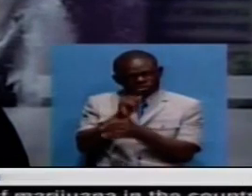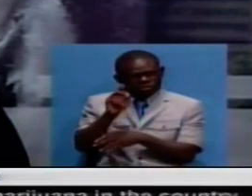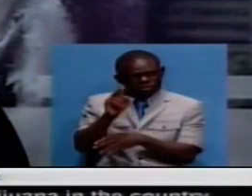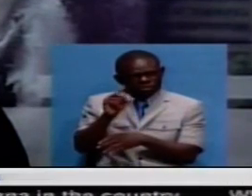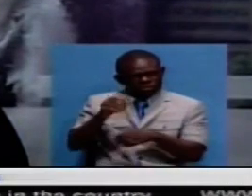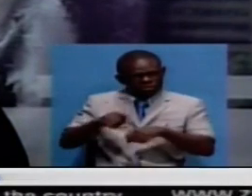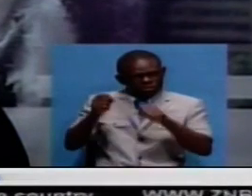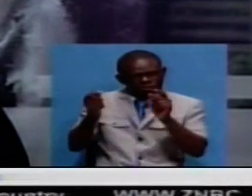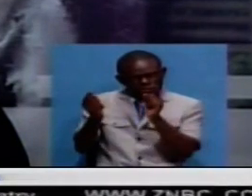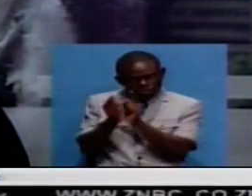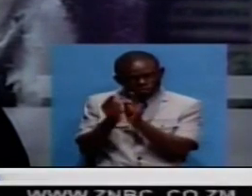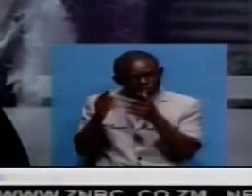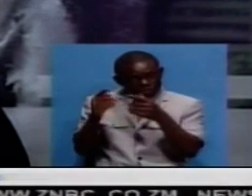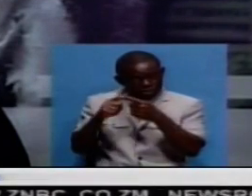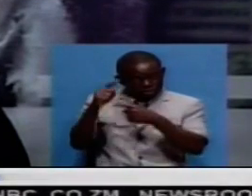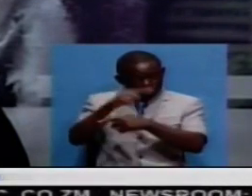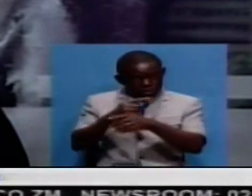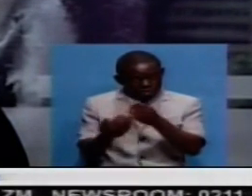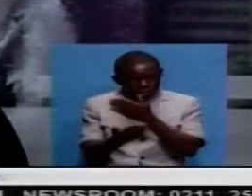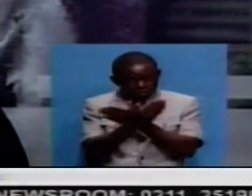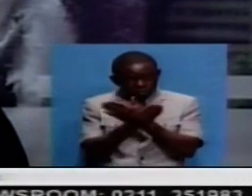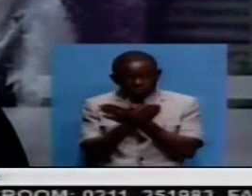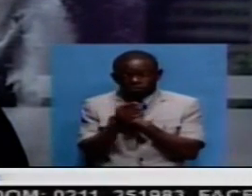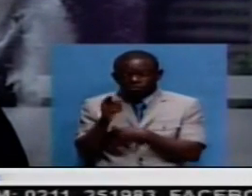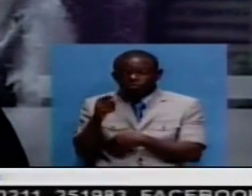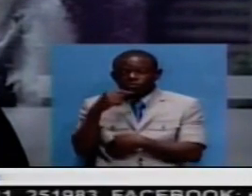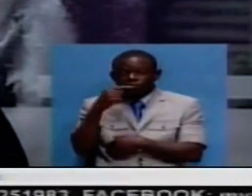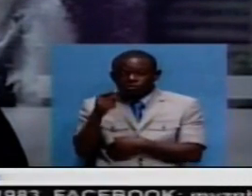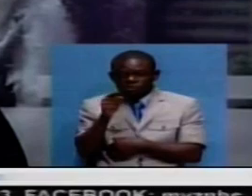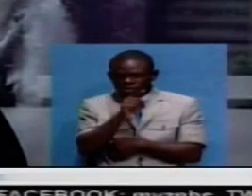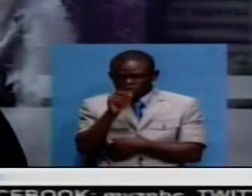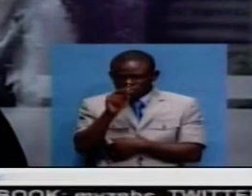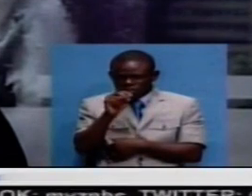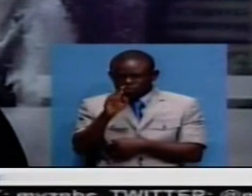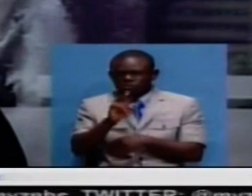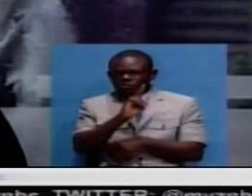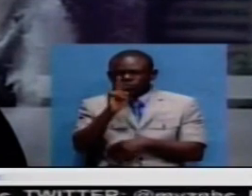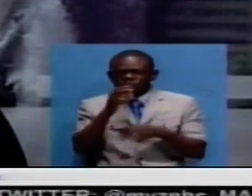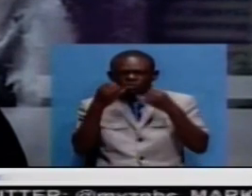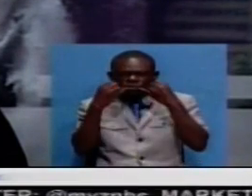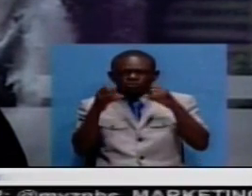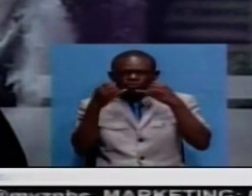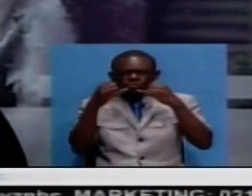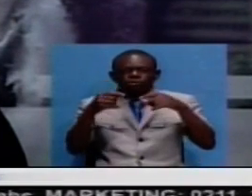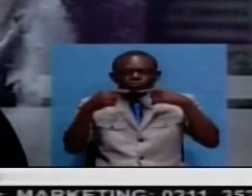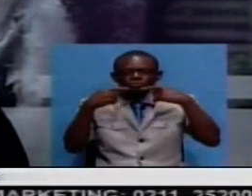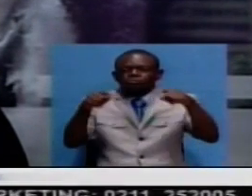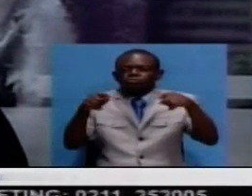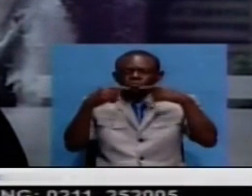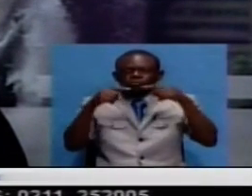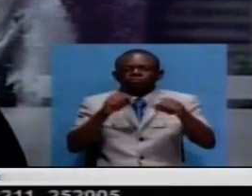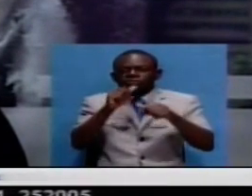morning, Mr. Mwanza said the state broadcaster can be used to disseminate information about each other to sway negative social